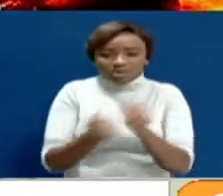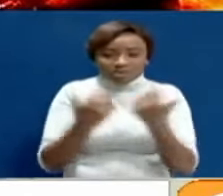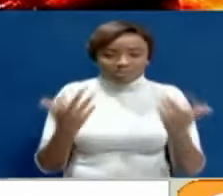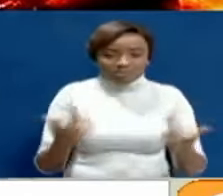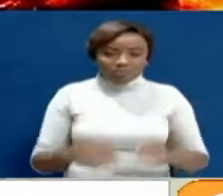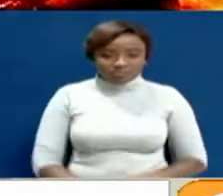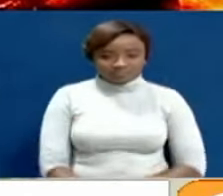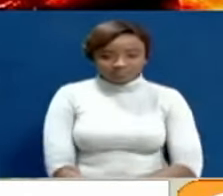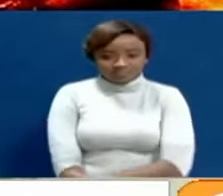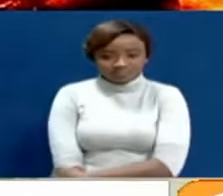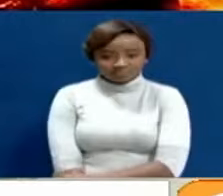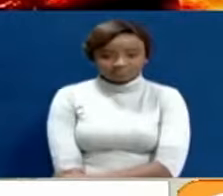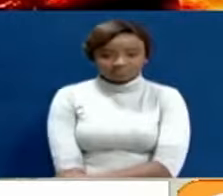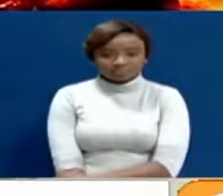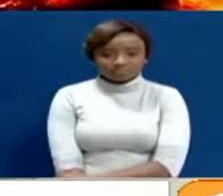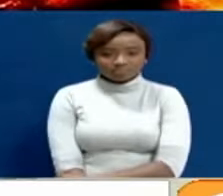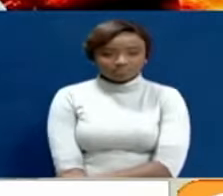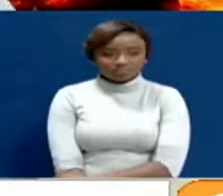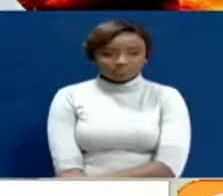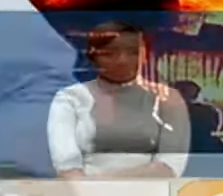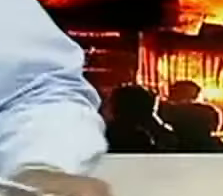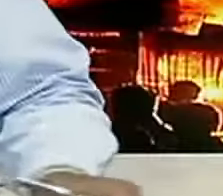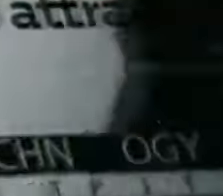the Sinai fire tragedy.